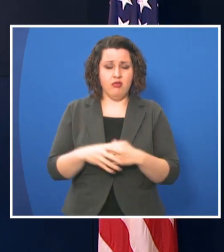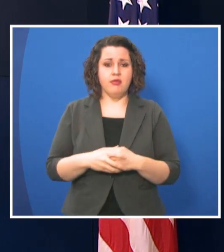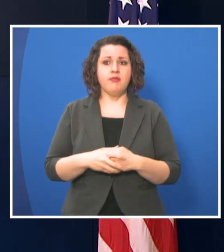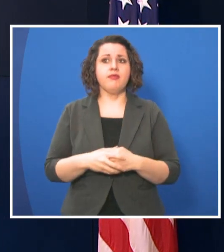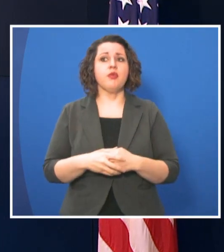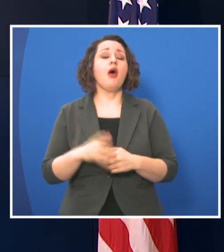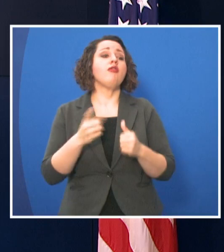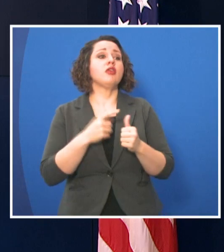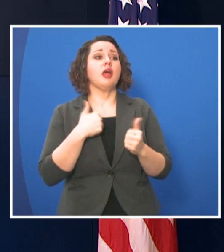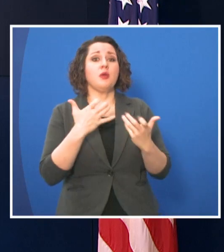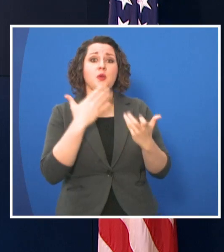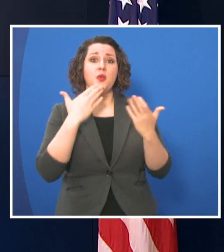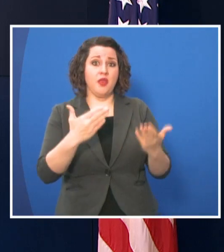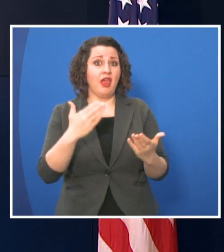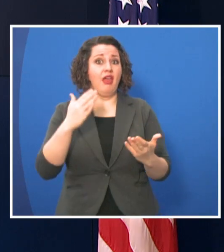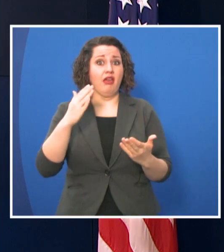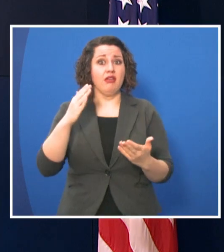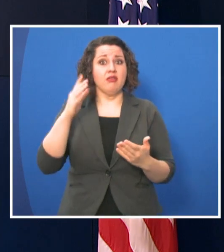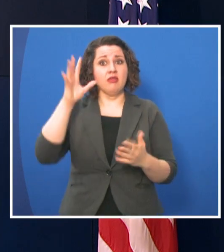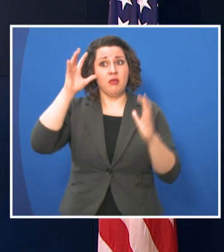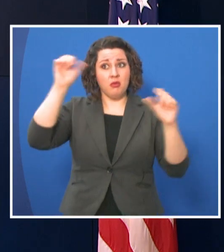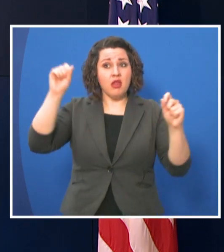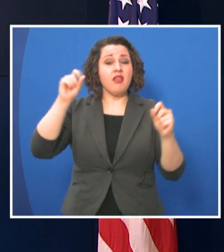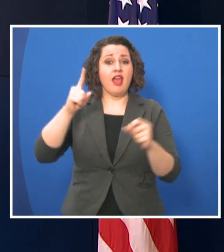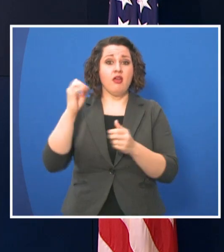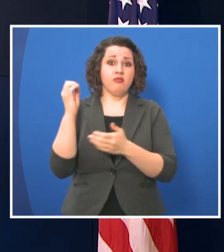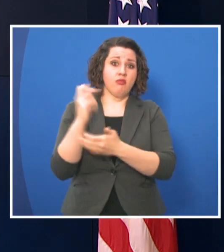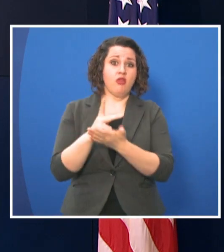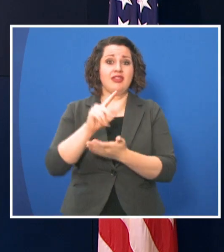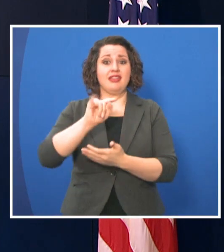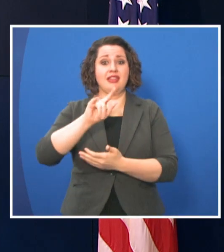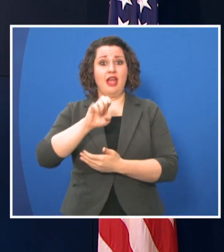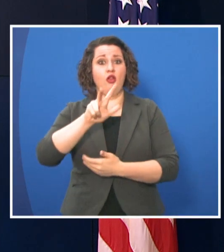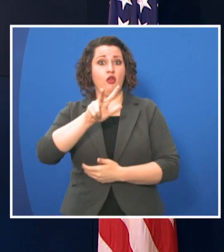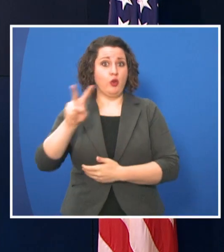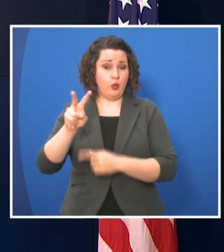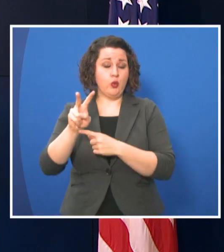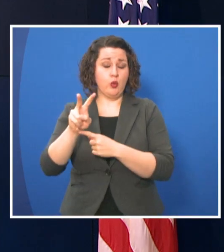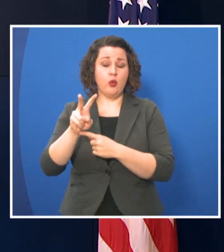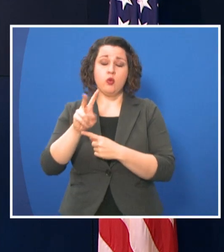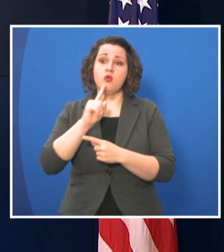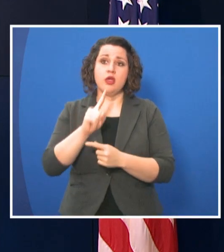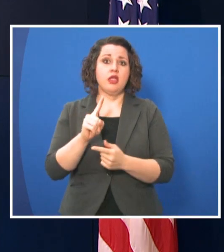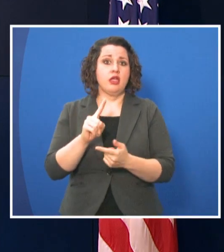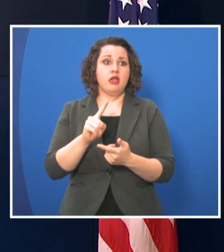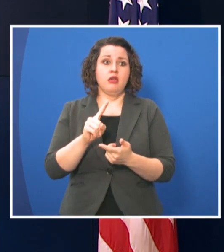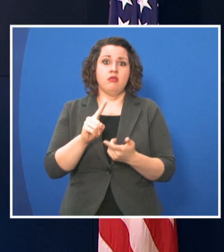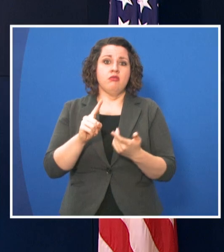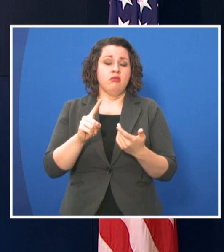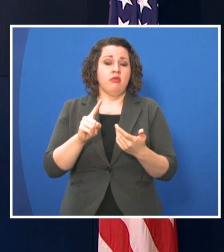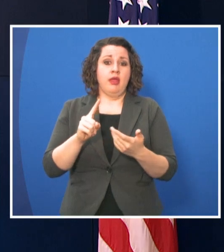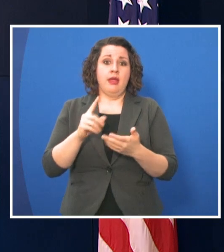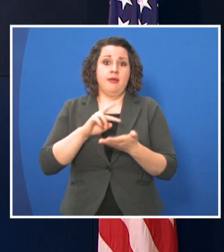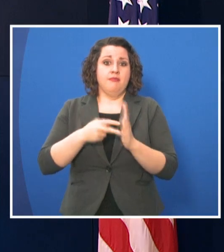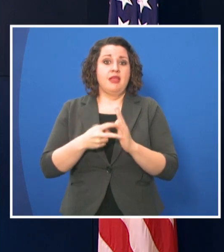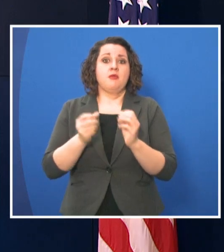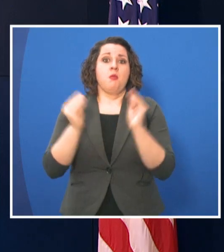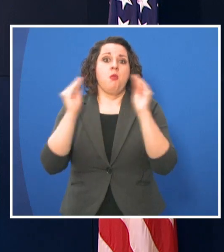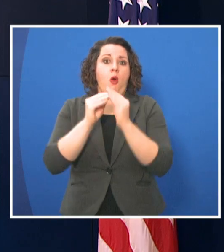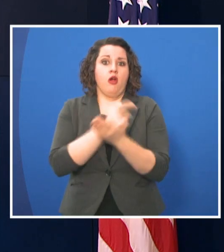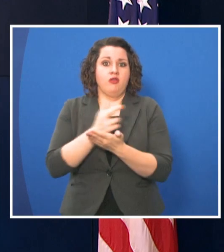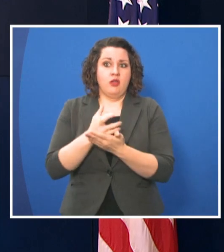for actually authorizing Title 32. That has brought tremendous resources to our attempt to deal with